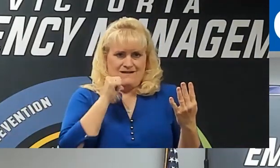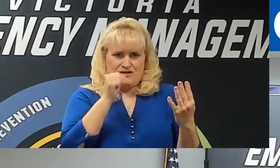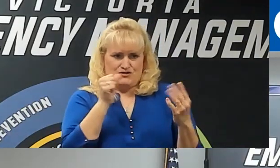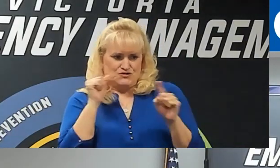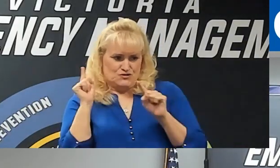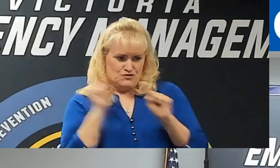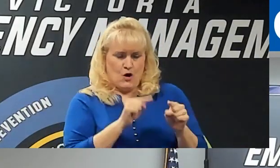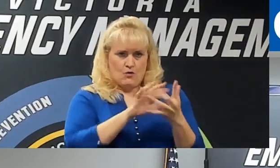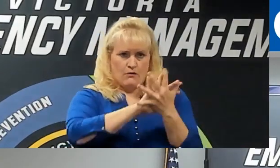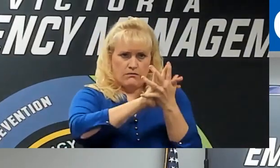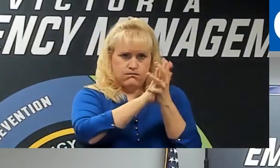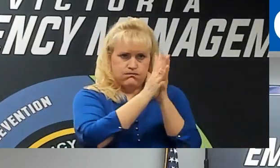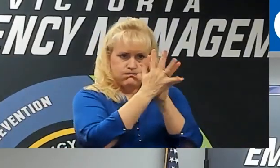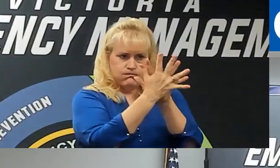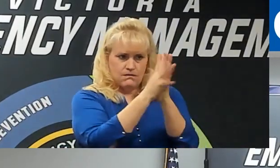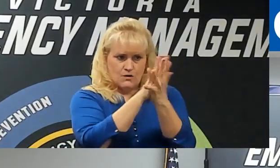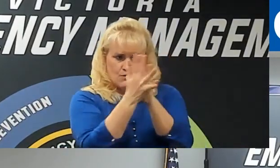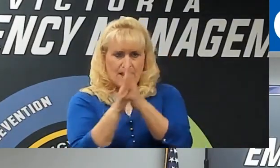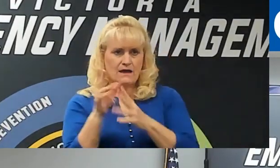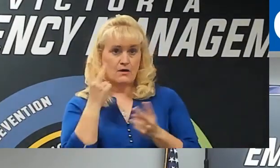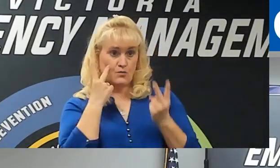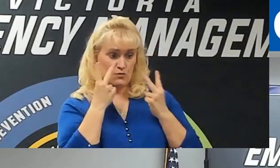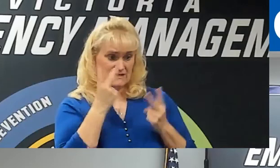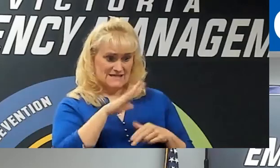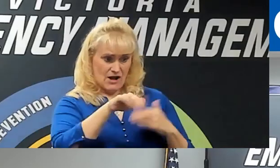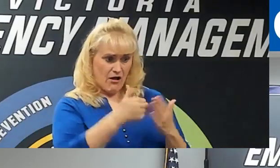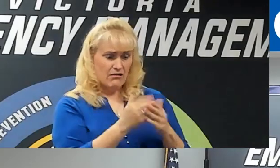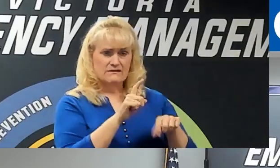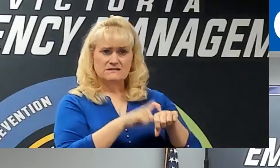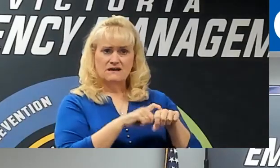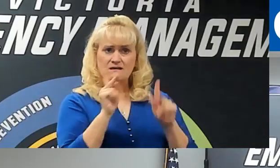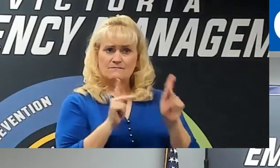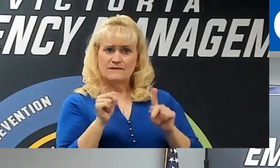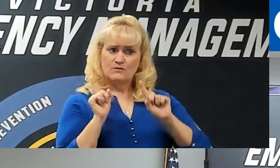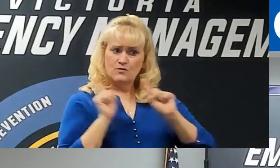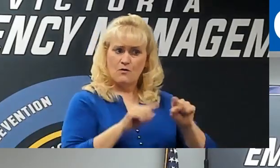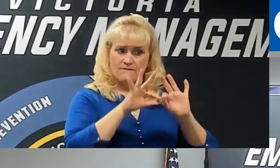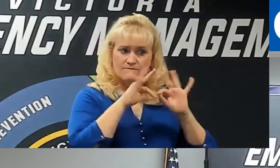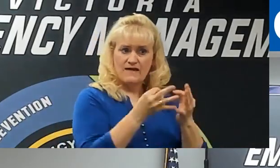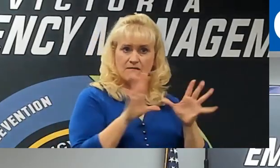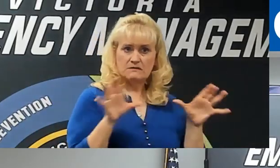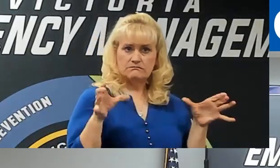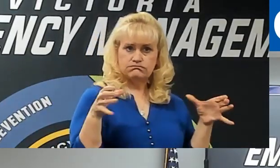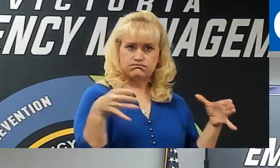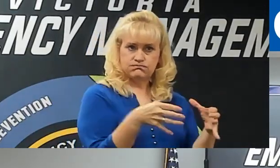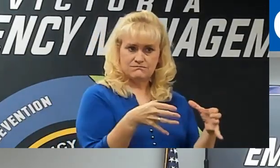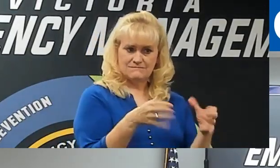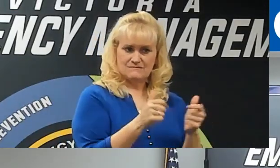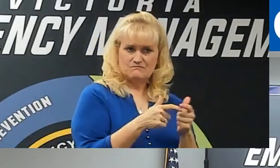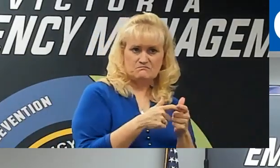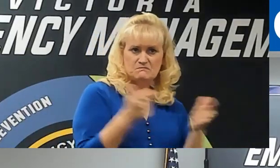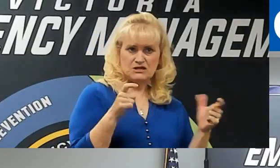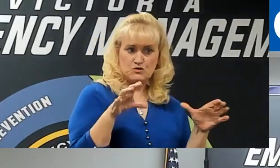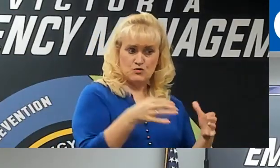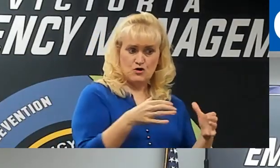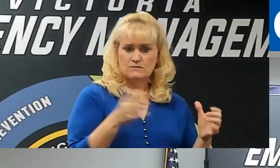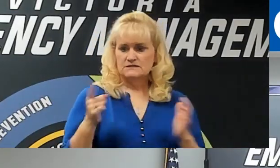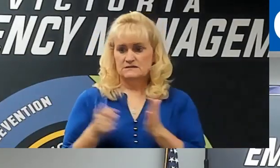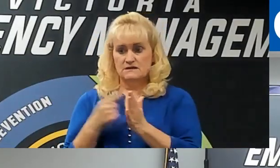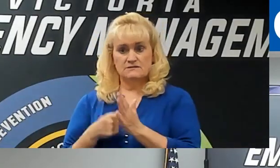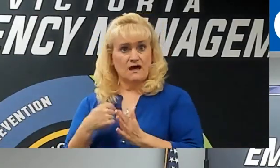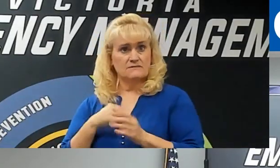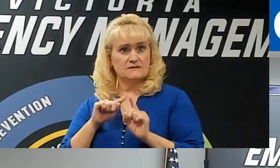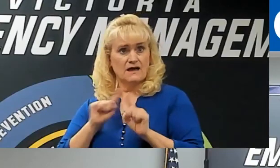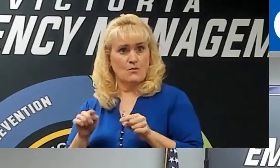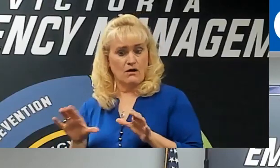of people. I mean, we see it all the time. People go for a big family get-together, I mean, there's been occasions I wanted to have family get-togethers,